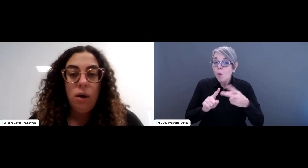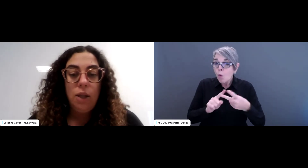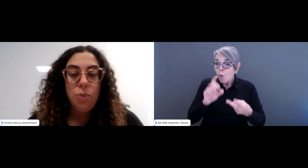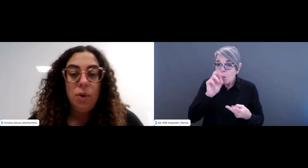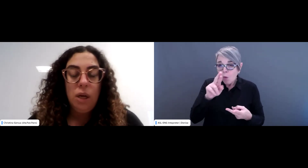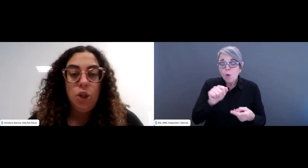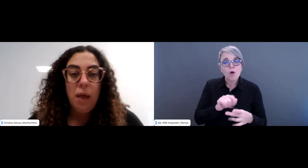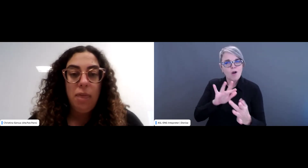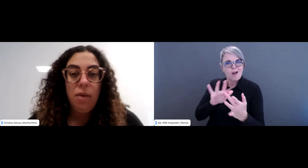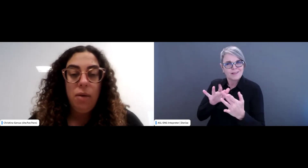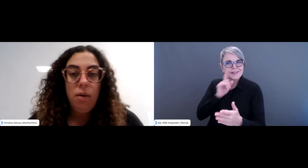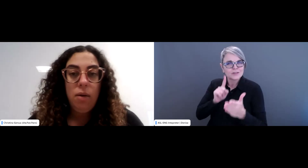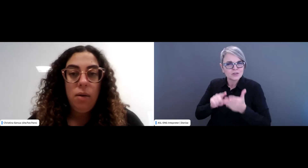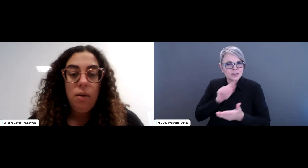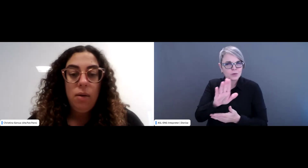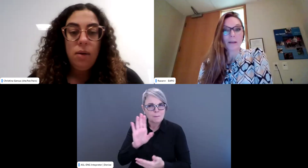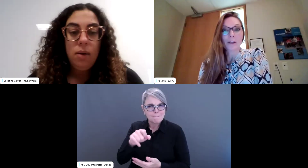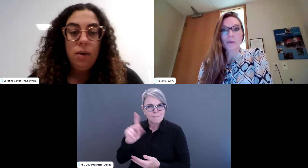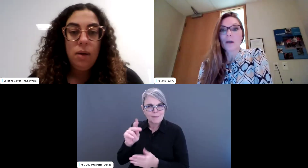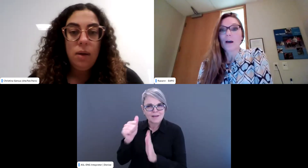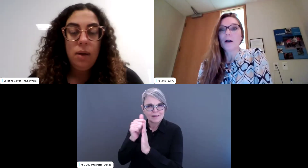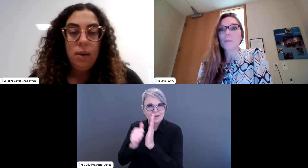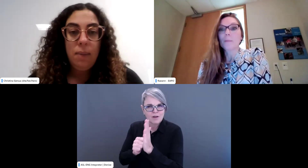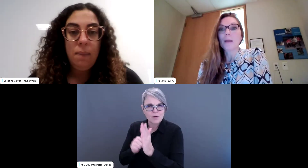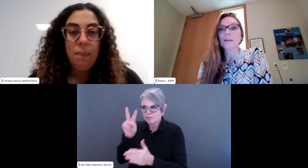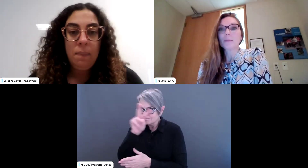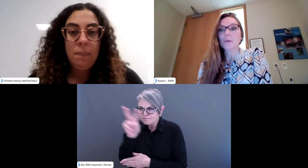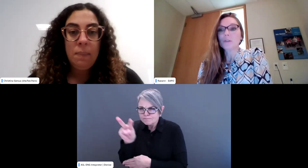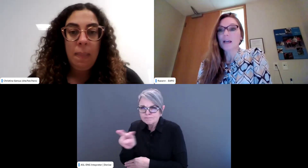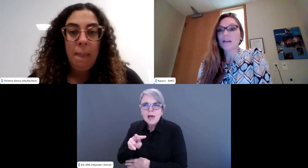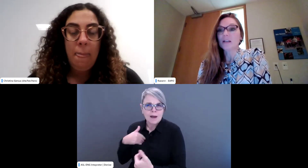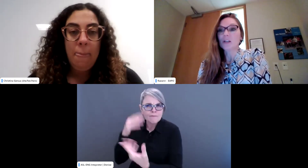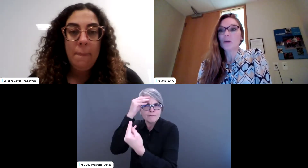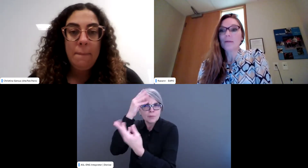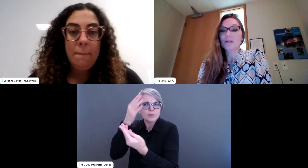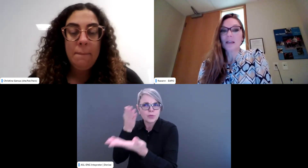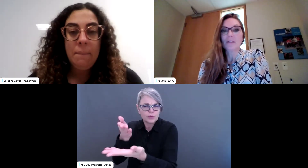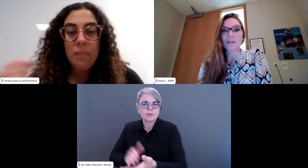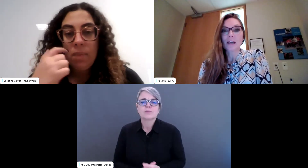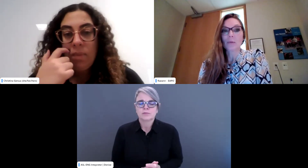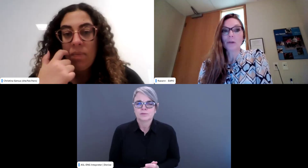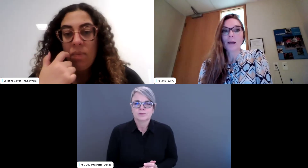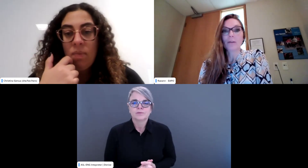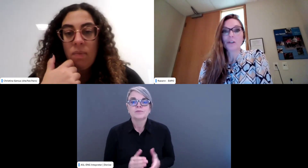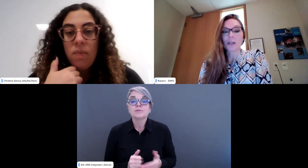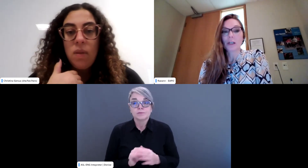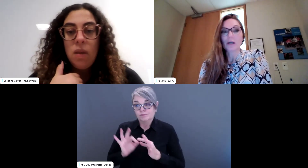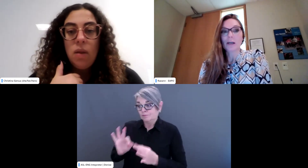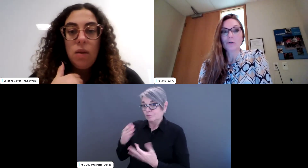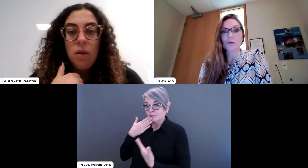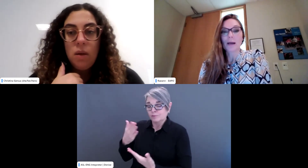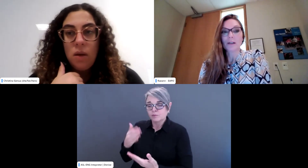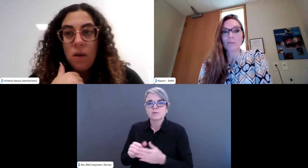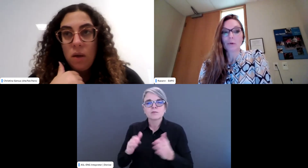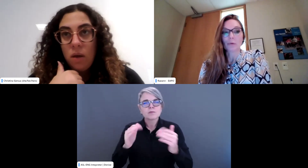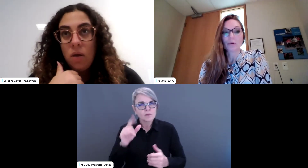are eligible each month. Great, thank you. And somebody was just asking, can you have a savings account without having a checking